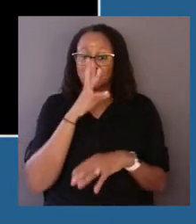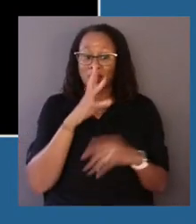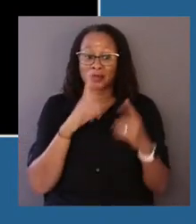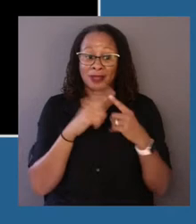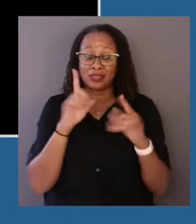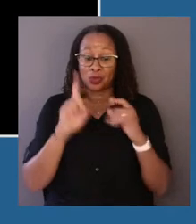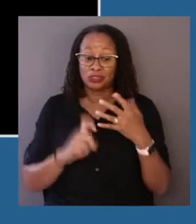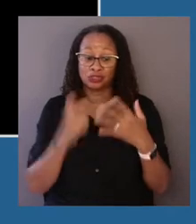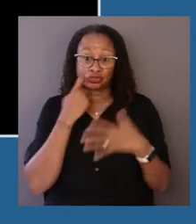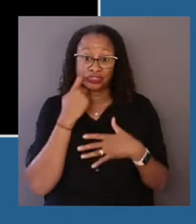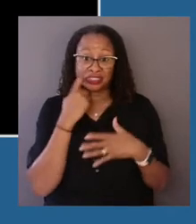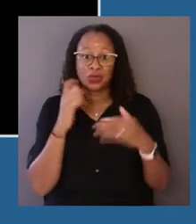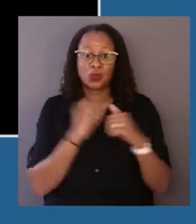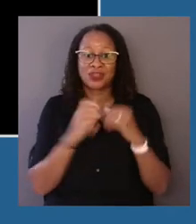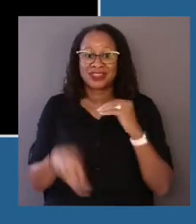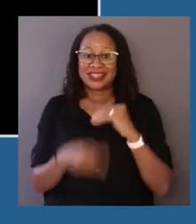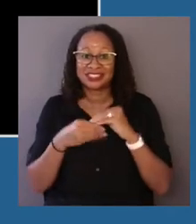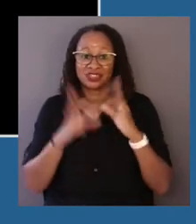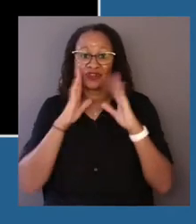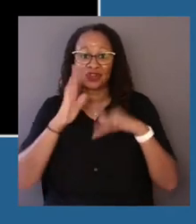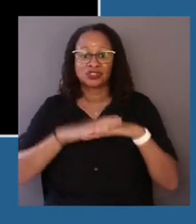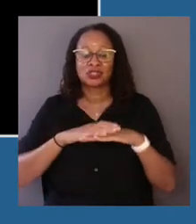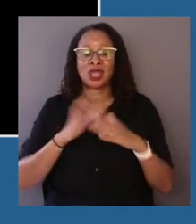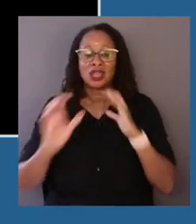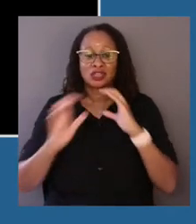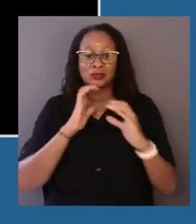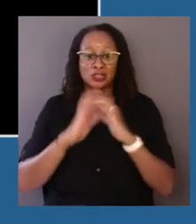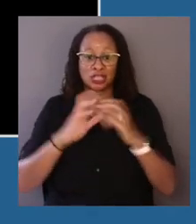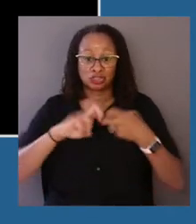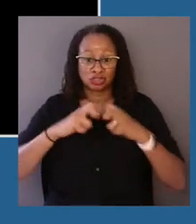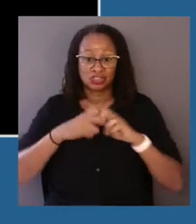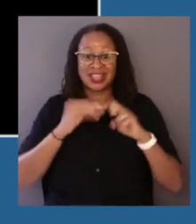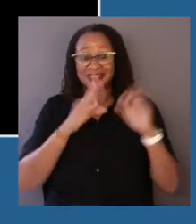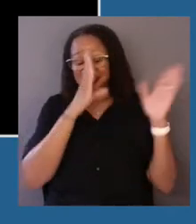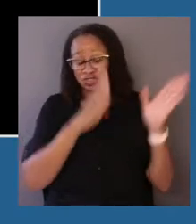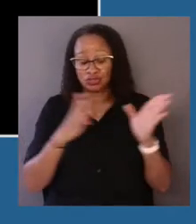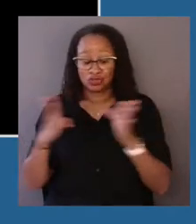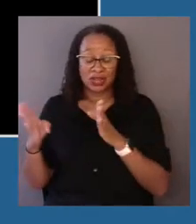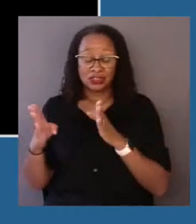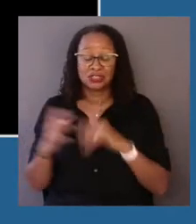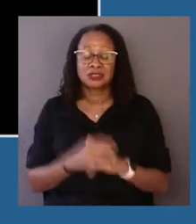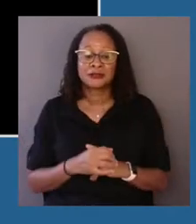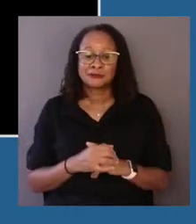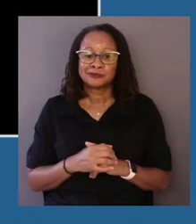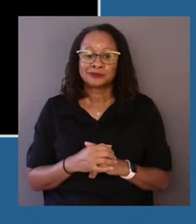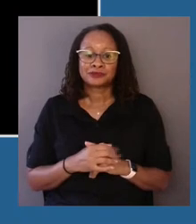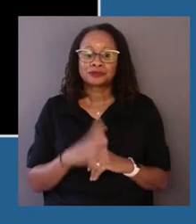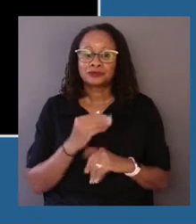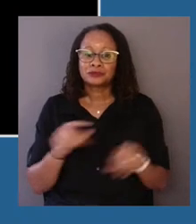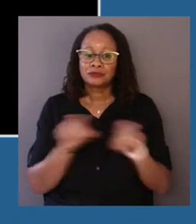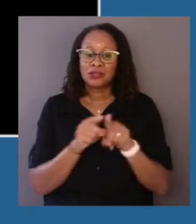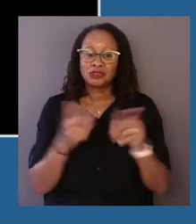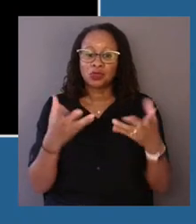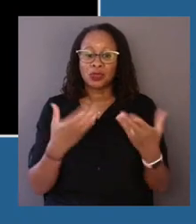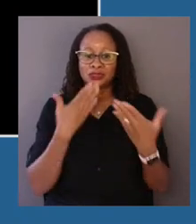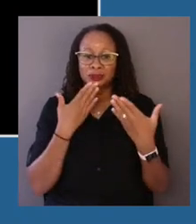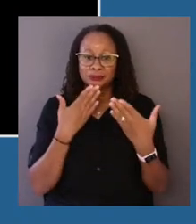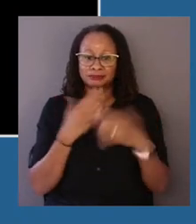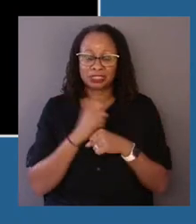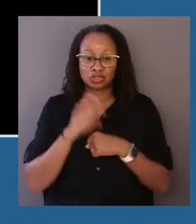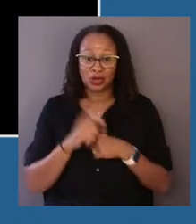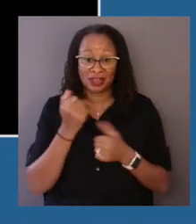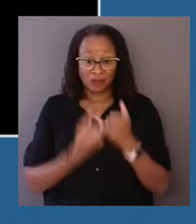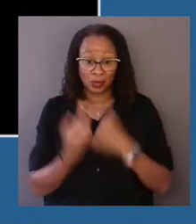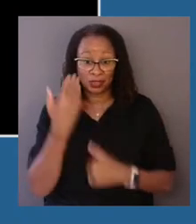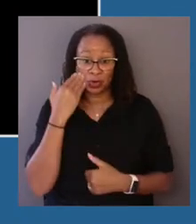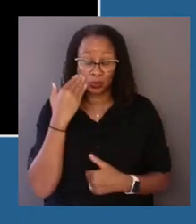a particular additional focus on communications issues and strategies. And I also want to make sure that everybody knows